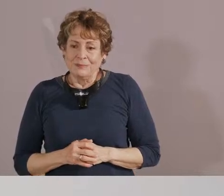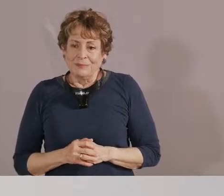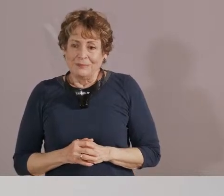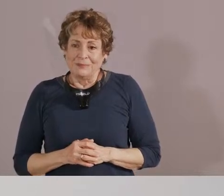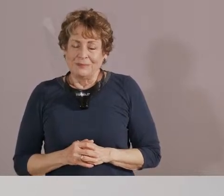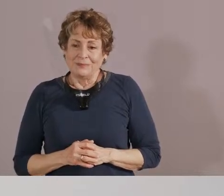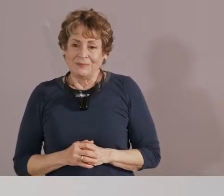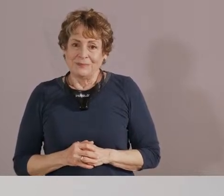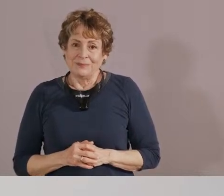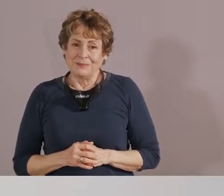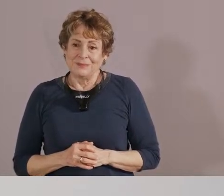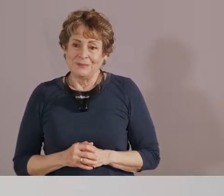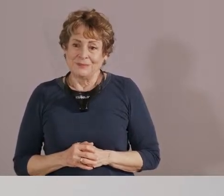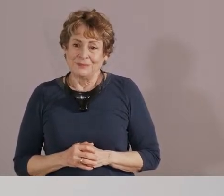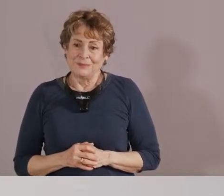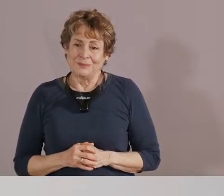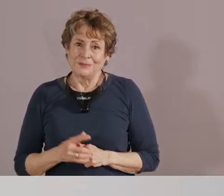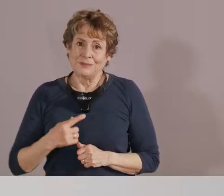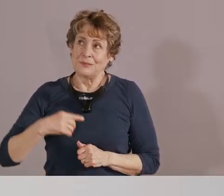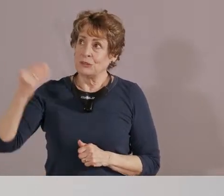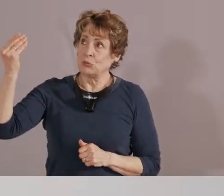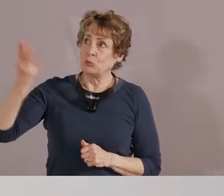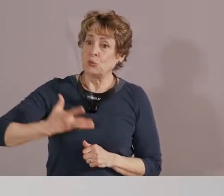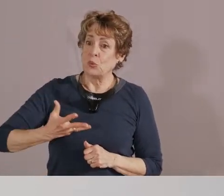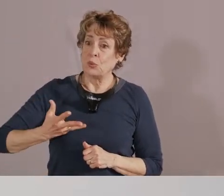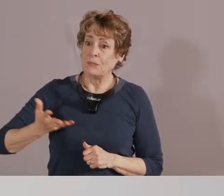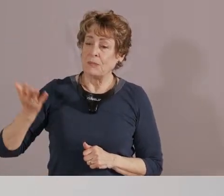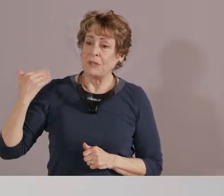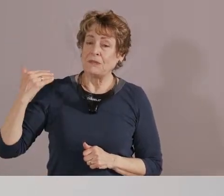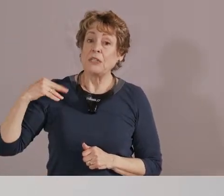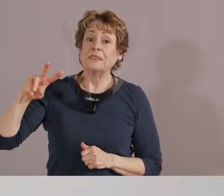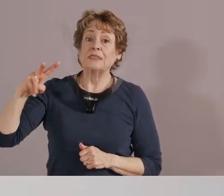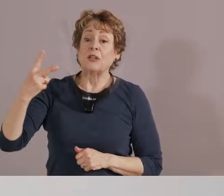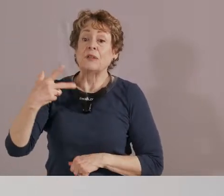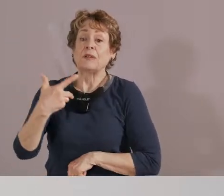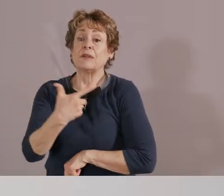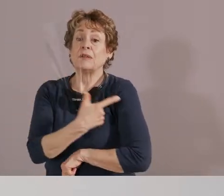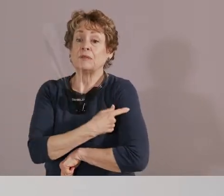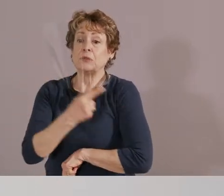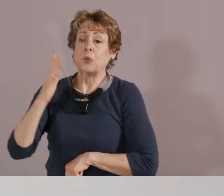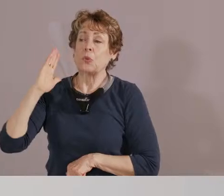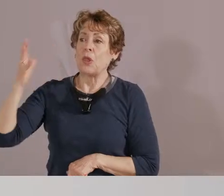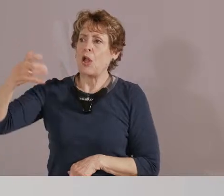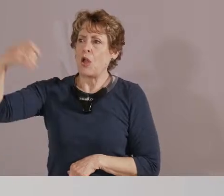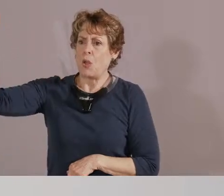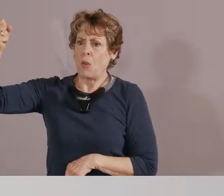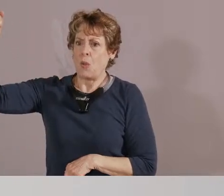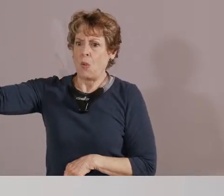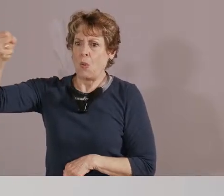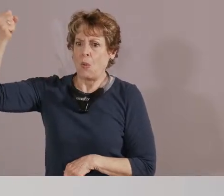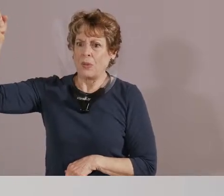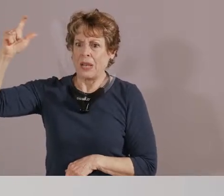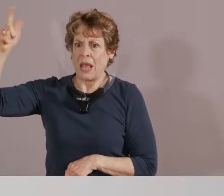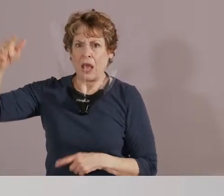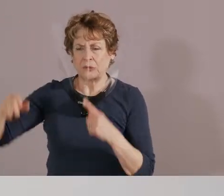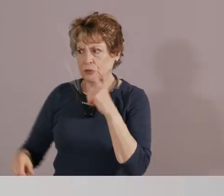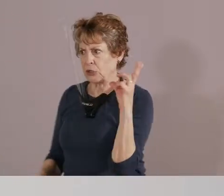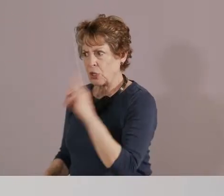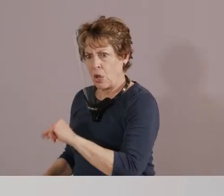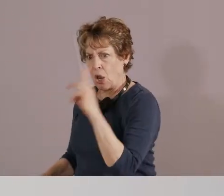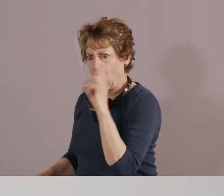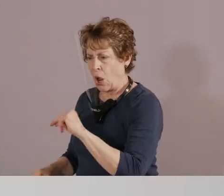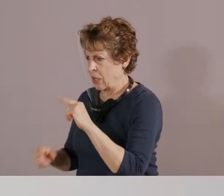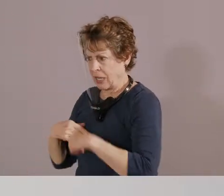doses being pulled off the line and reserved, and that does not appear to be the case. And so we continue to work with our federal partners on how to